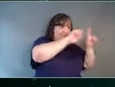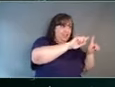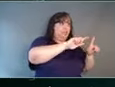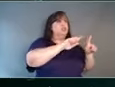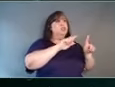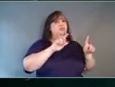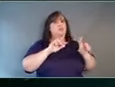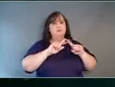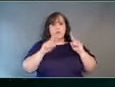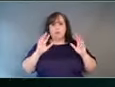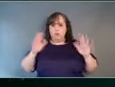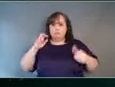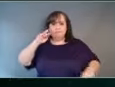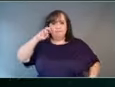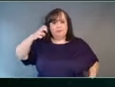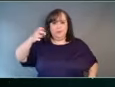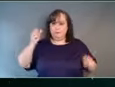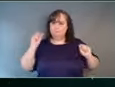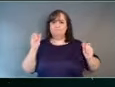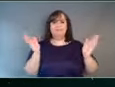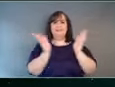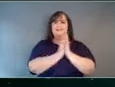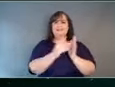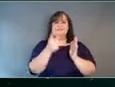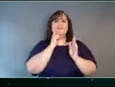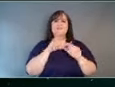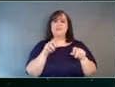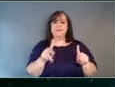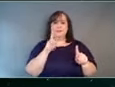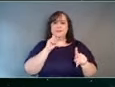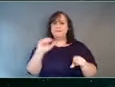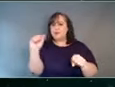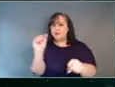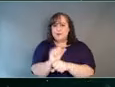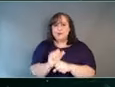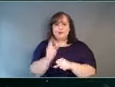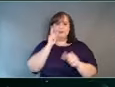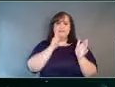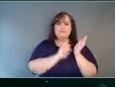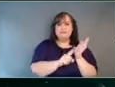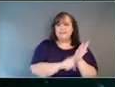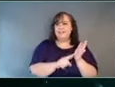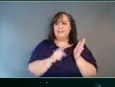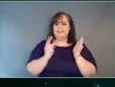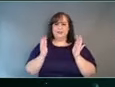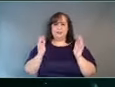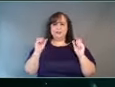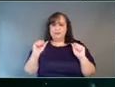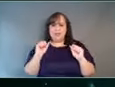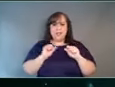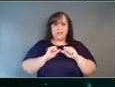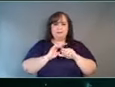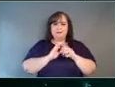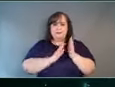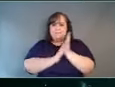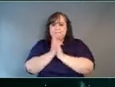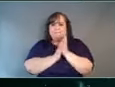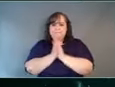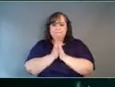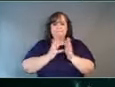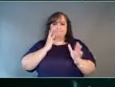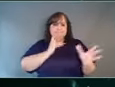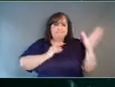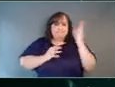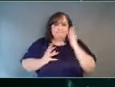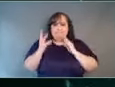for opportunities to do work, to do research, so that you can get that work experience and internship experience along with